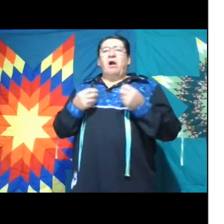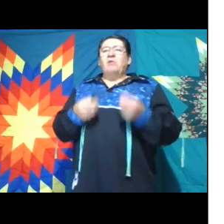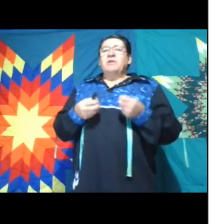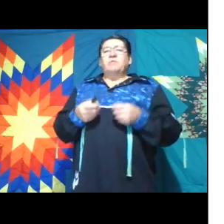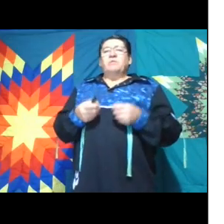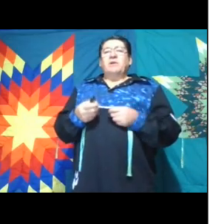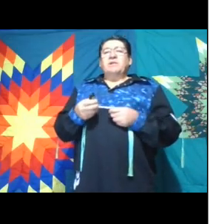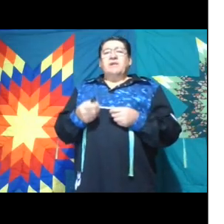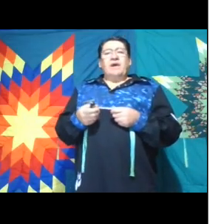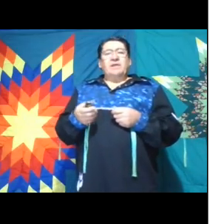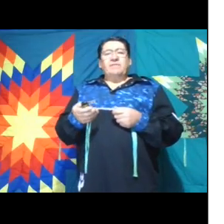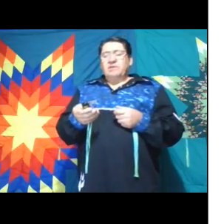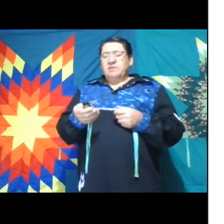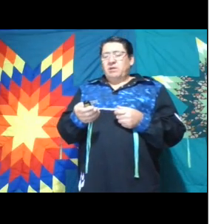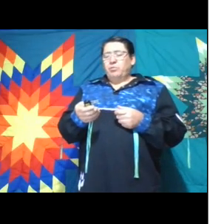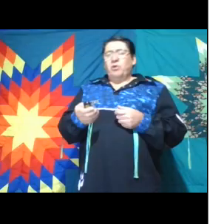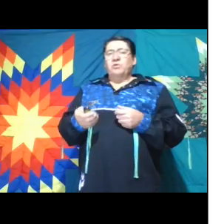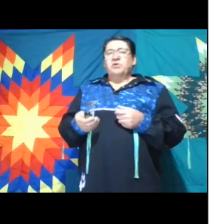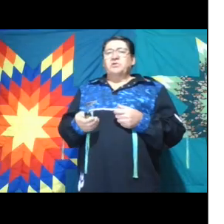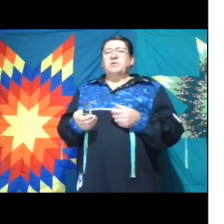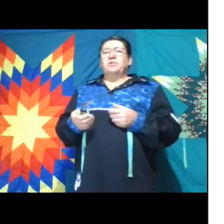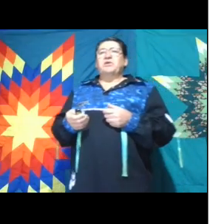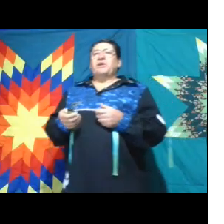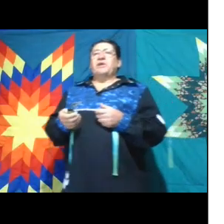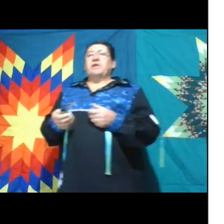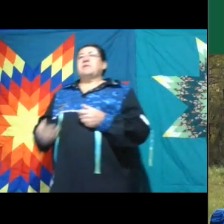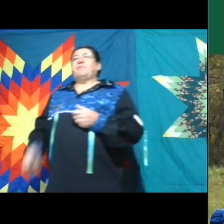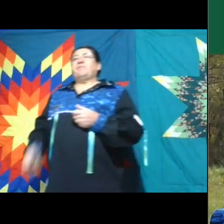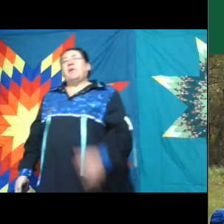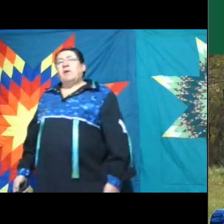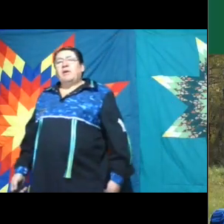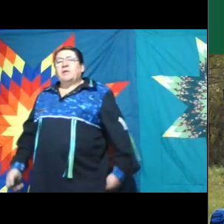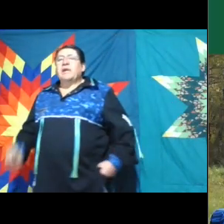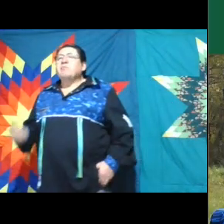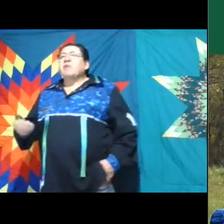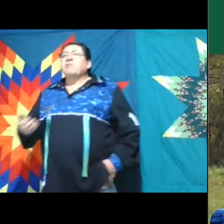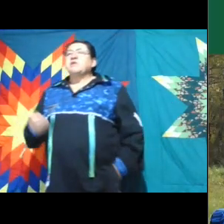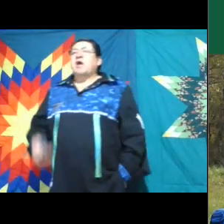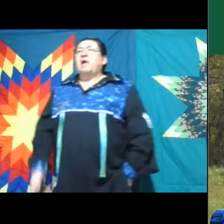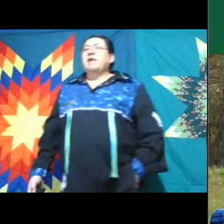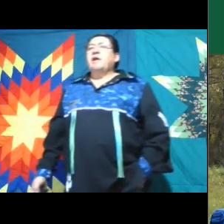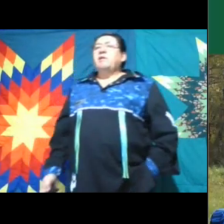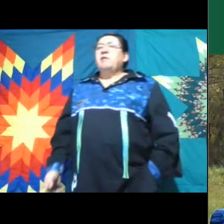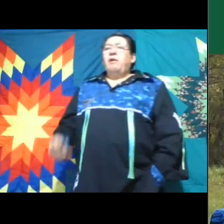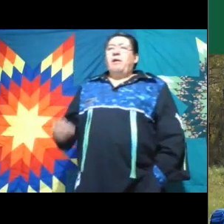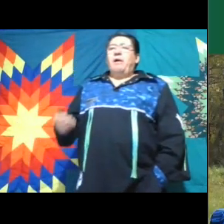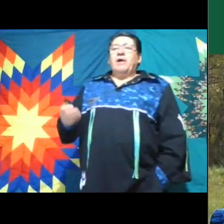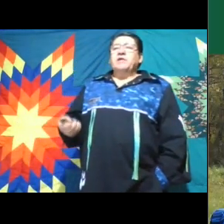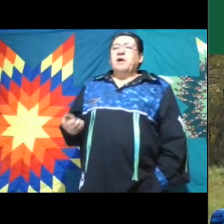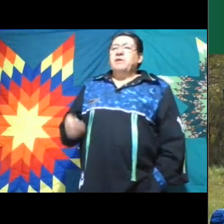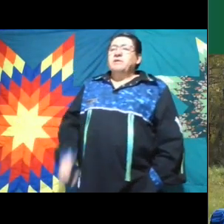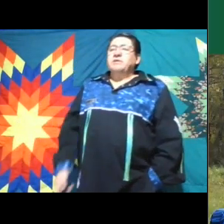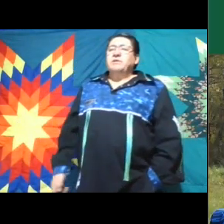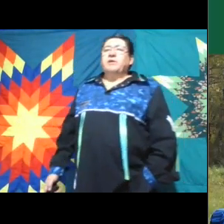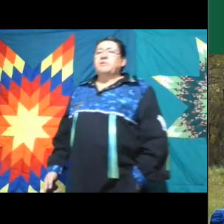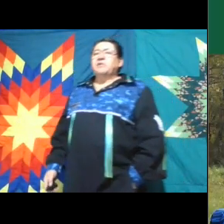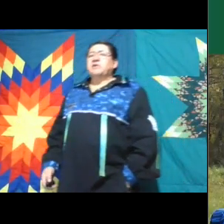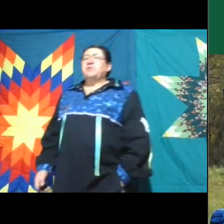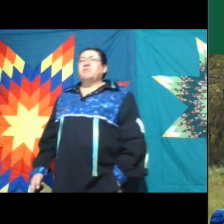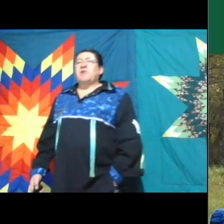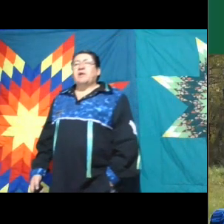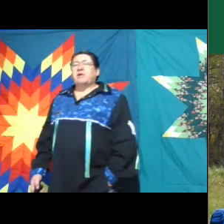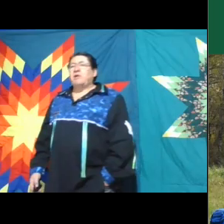not always a one-size-fits-all approach or solution to this. Same thing with childcare. Childcare is a